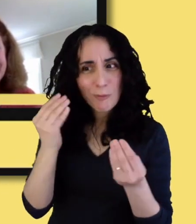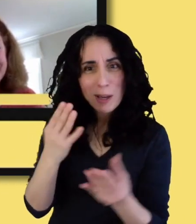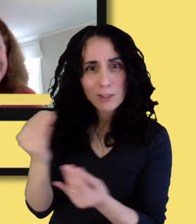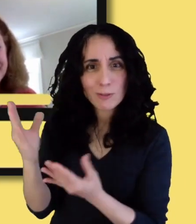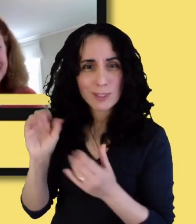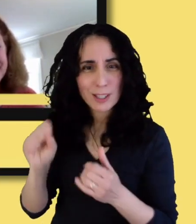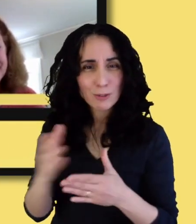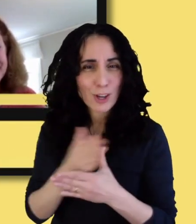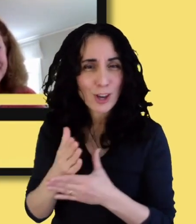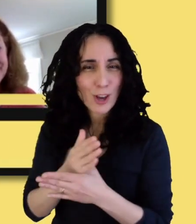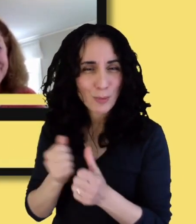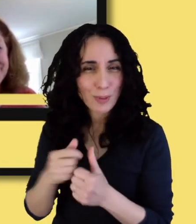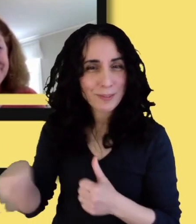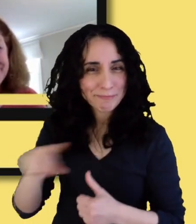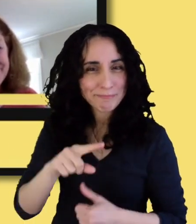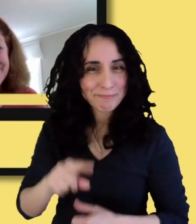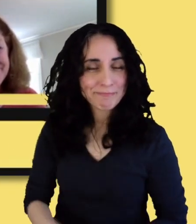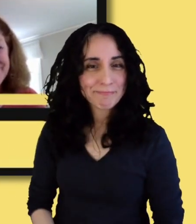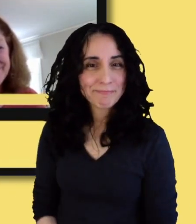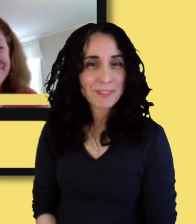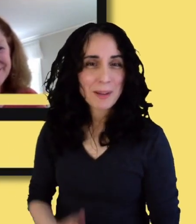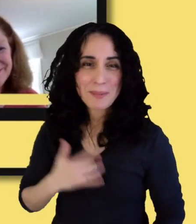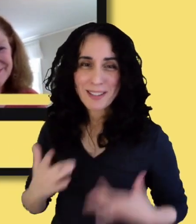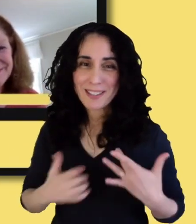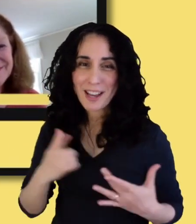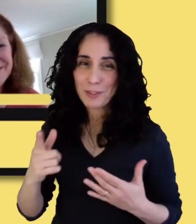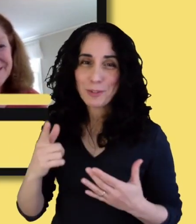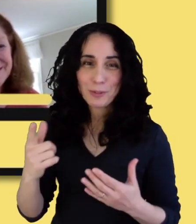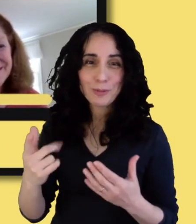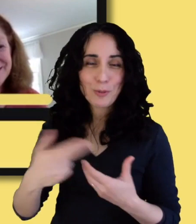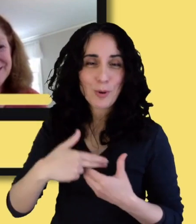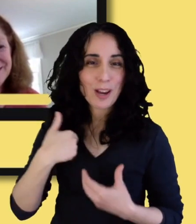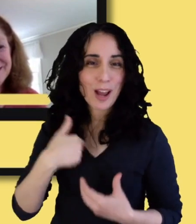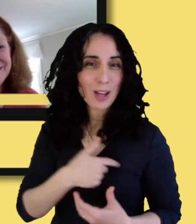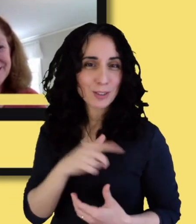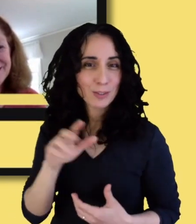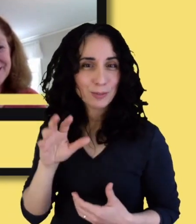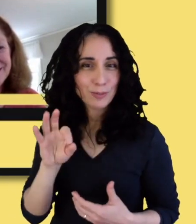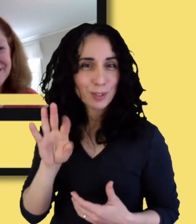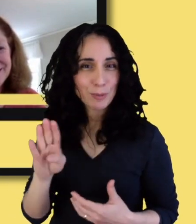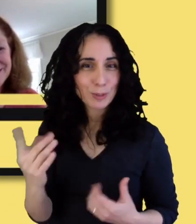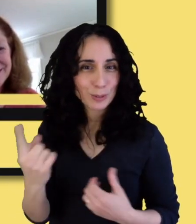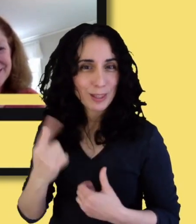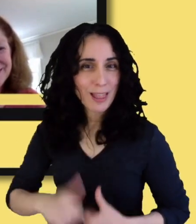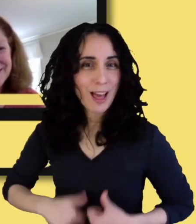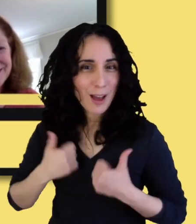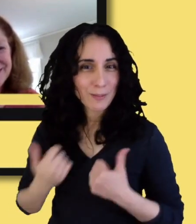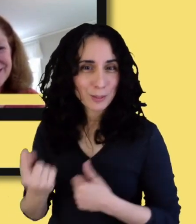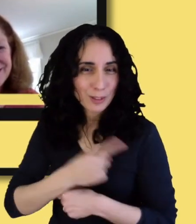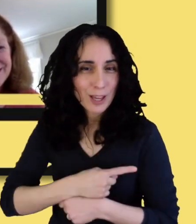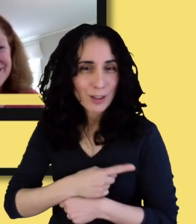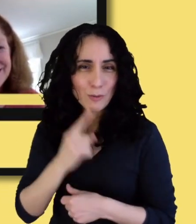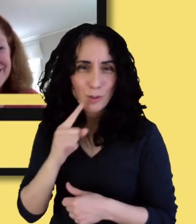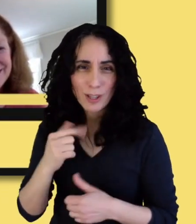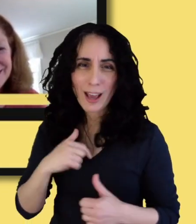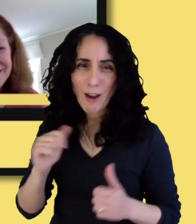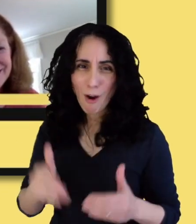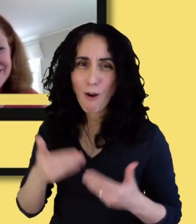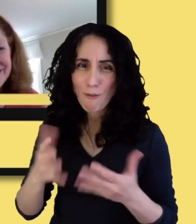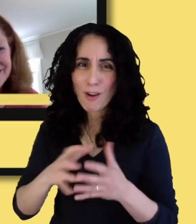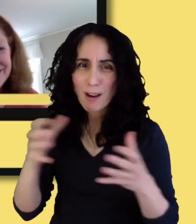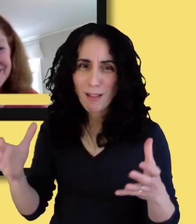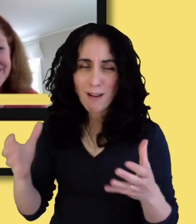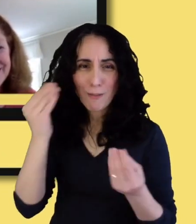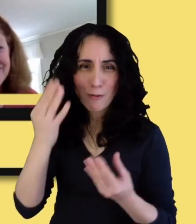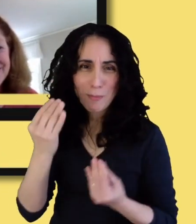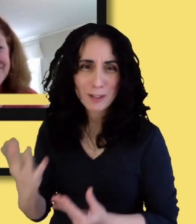why I'm really excited to talk to you today and to have you on our Facebook with us. Just because I think that you'll have so much